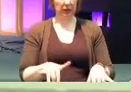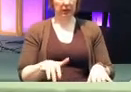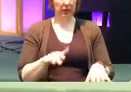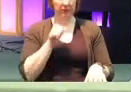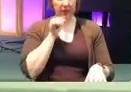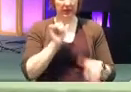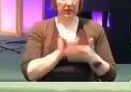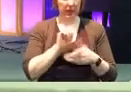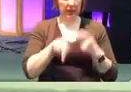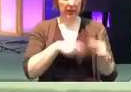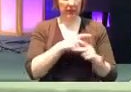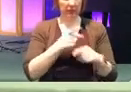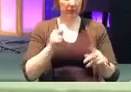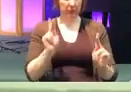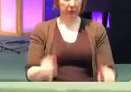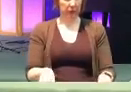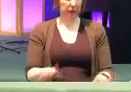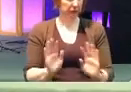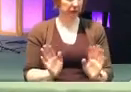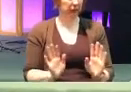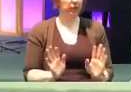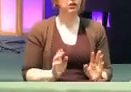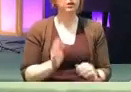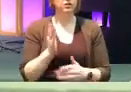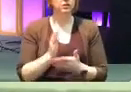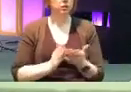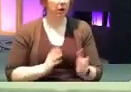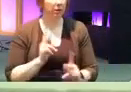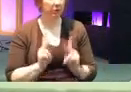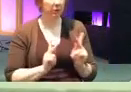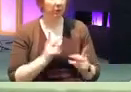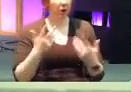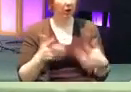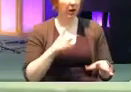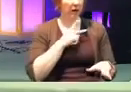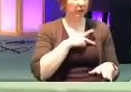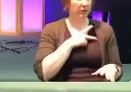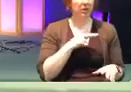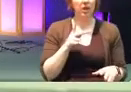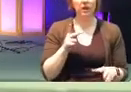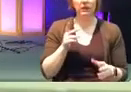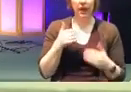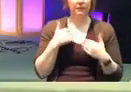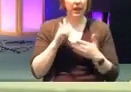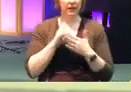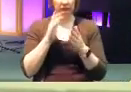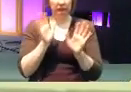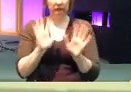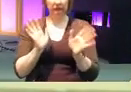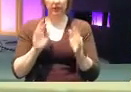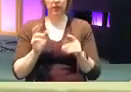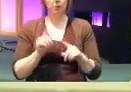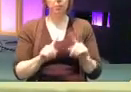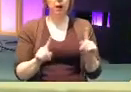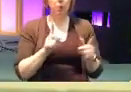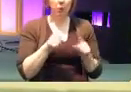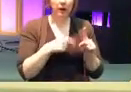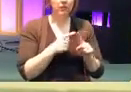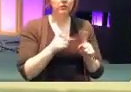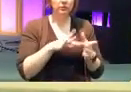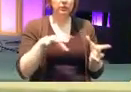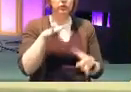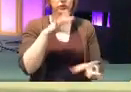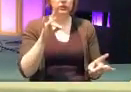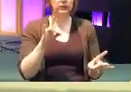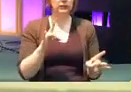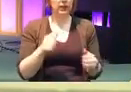on the edge kind of person. There's some people that got that personality, and I want to just assure you today that living on the edge, as far as spiritually, really